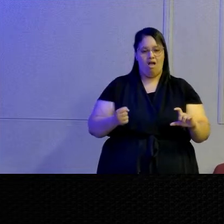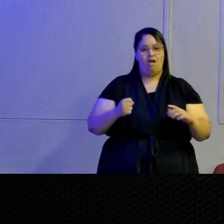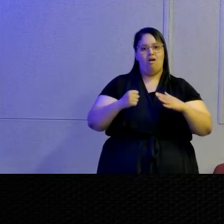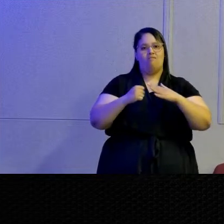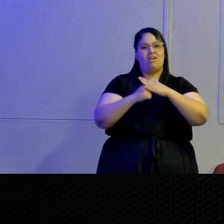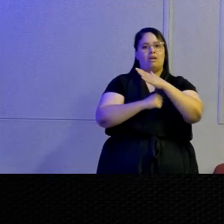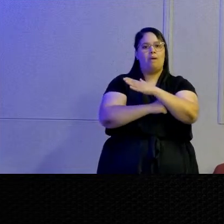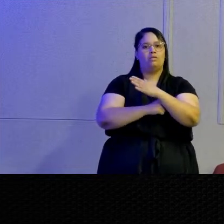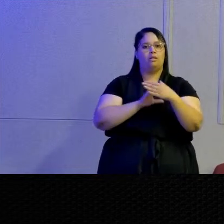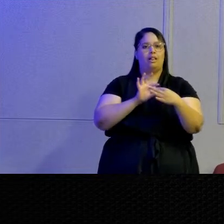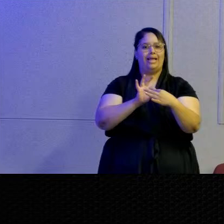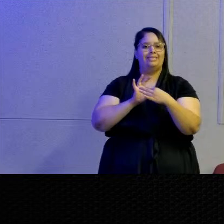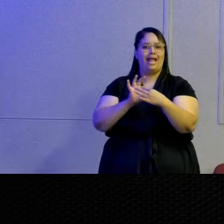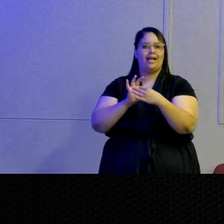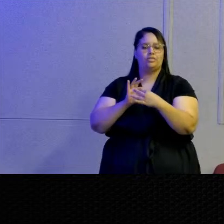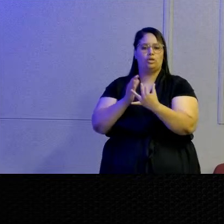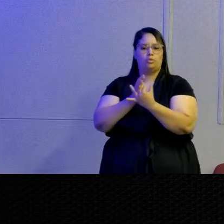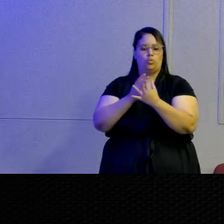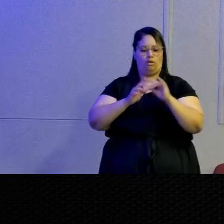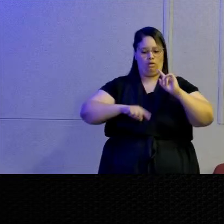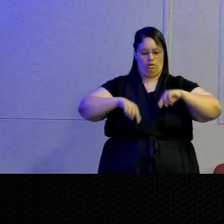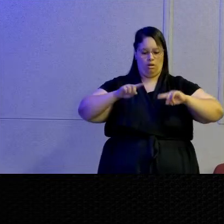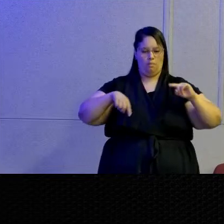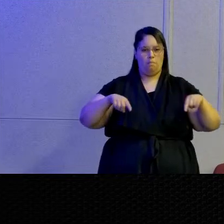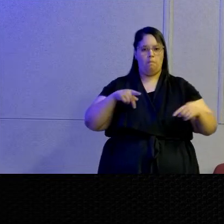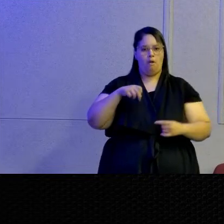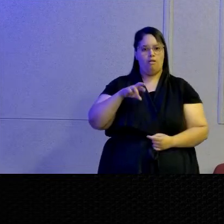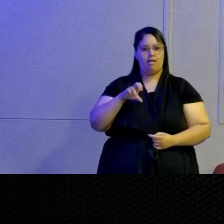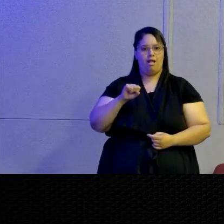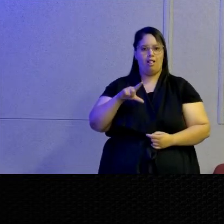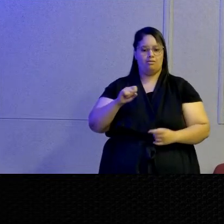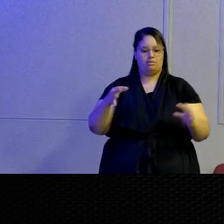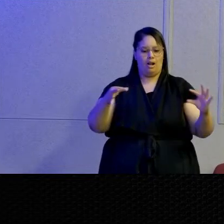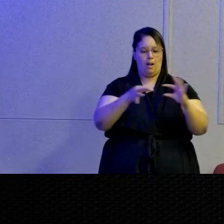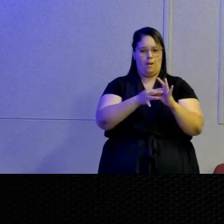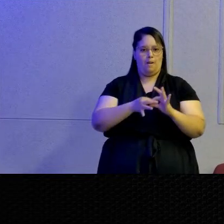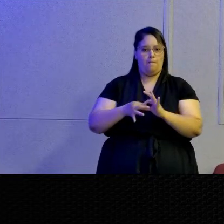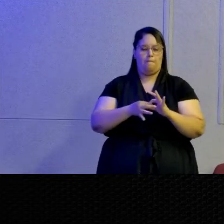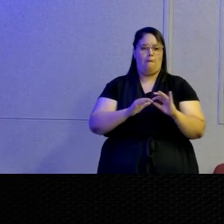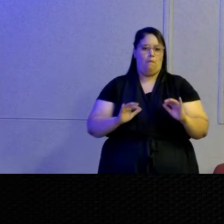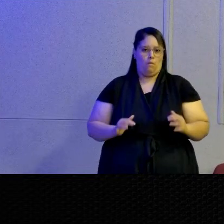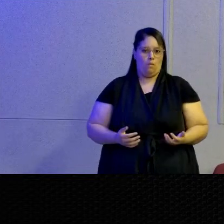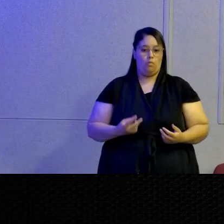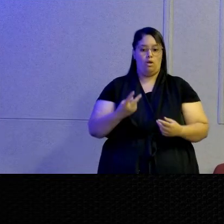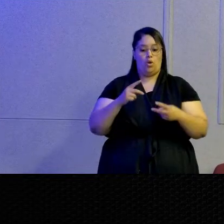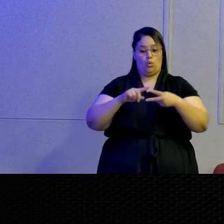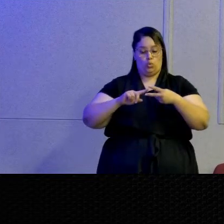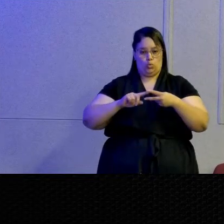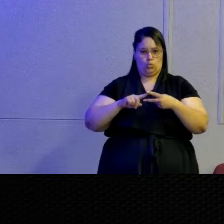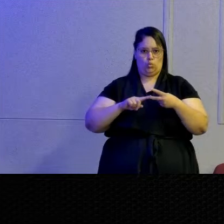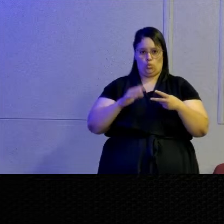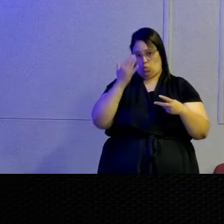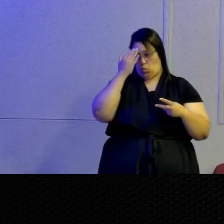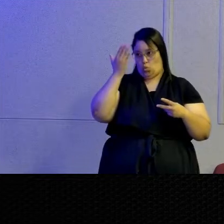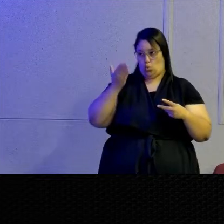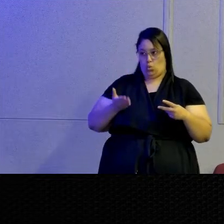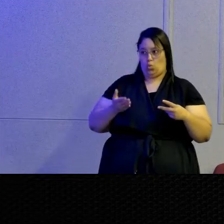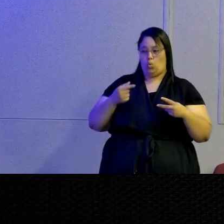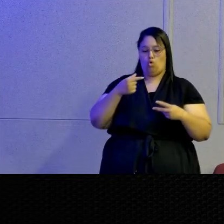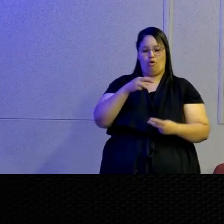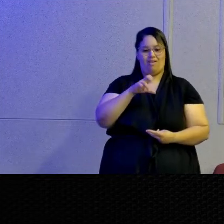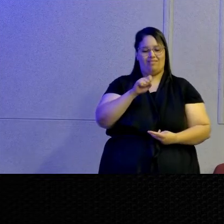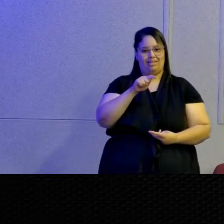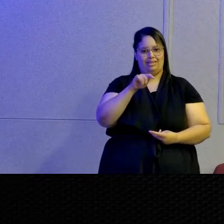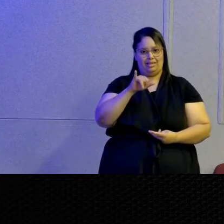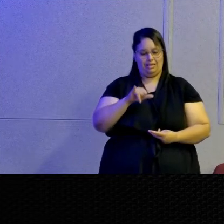fundamental interactions between the different types of particles. Two of them are very familiar: gravity,